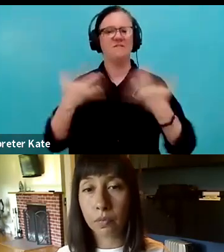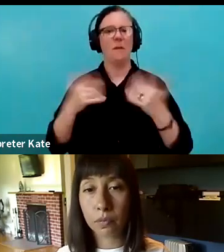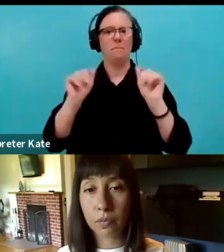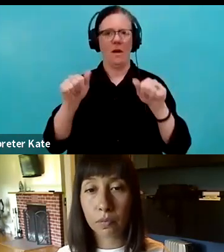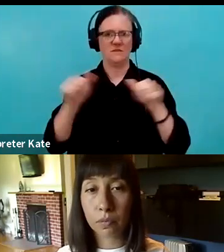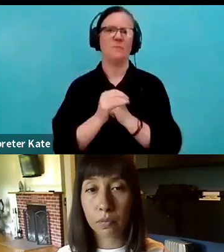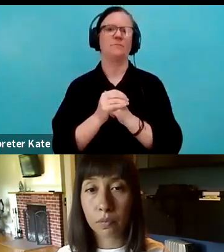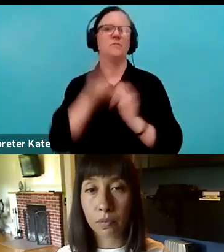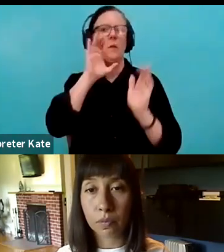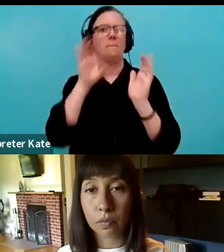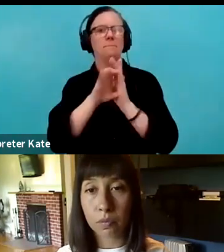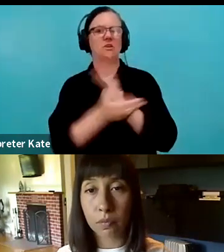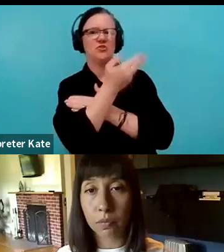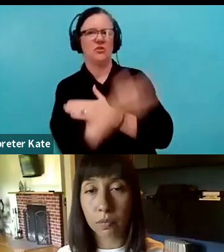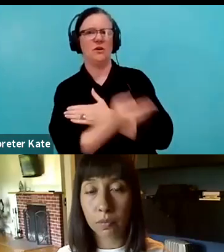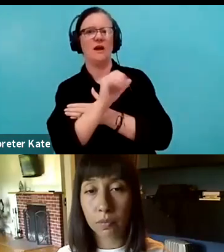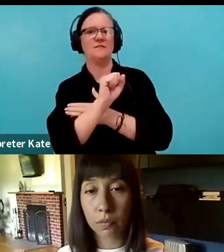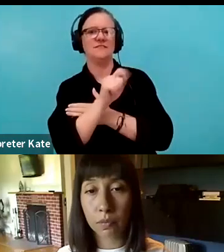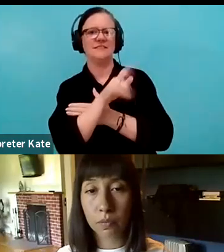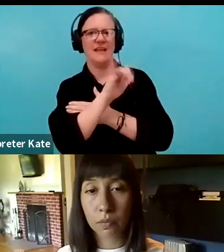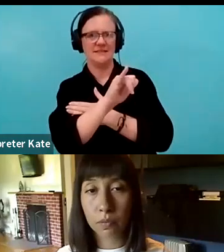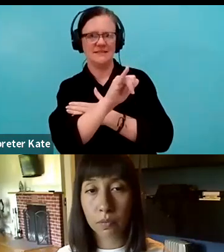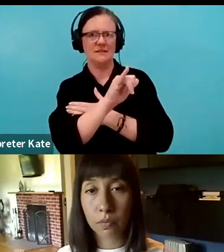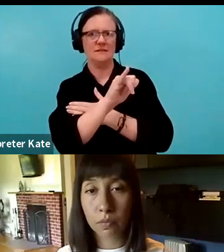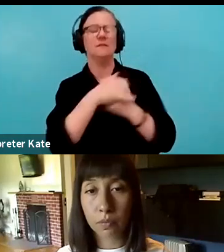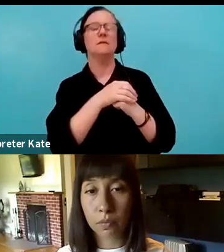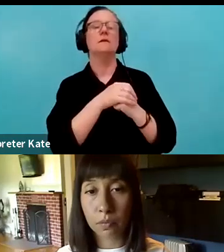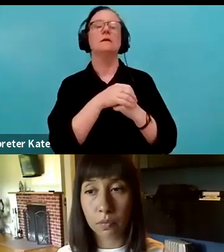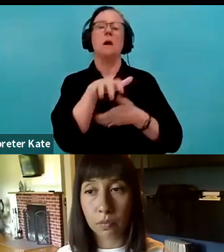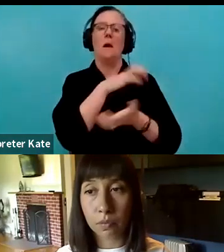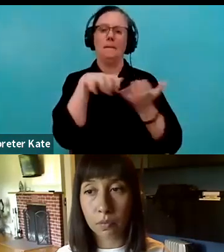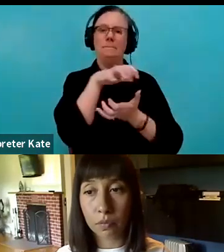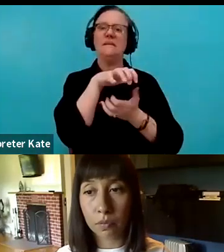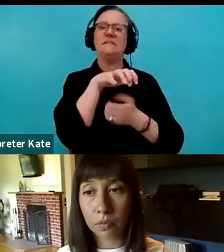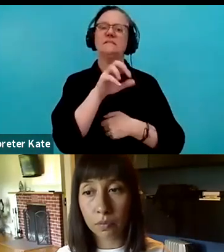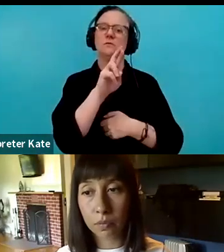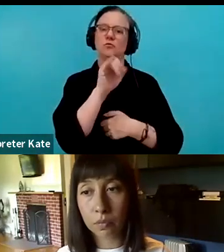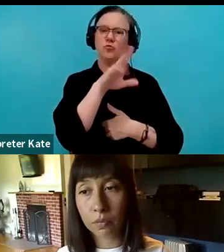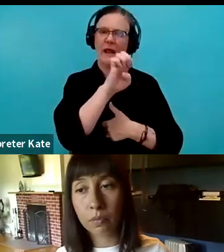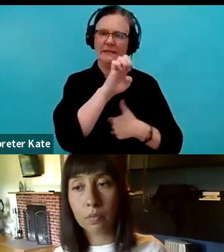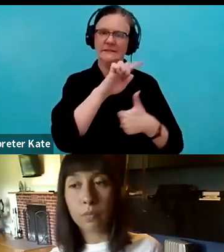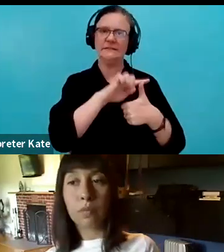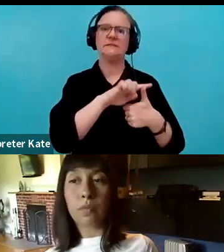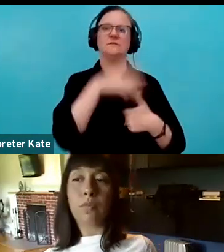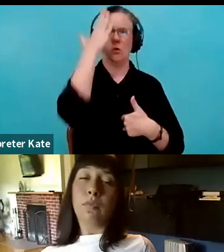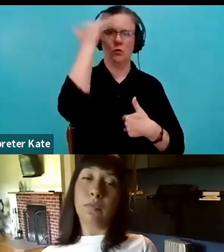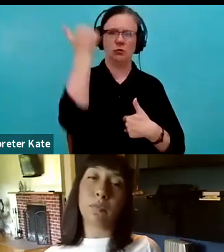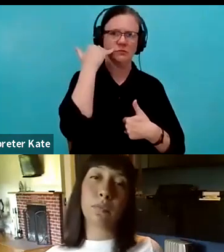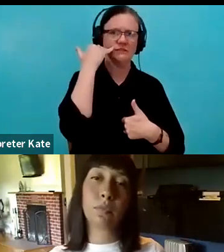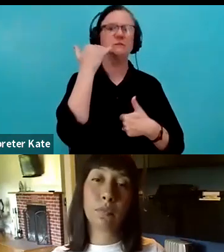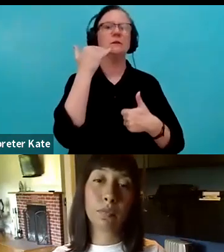the screen is a photo of Stacy, a mixed race Korean and white queer person holding a paper sign that reads